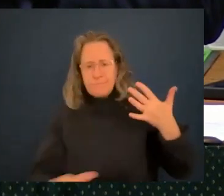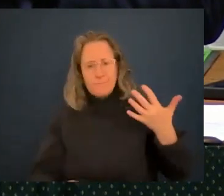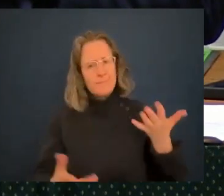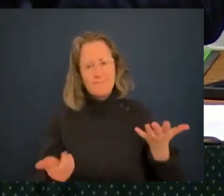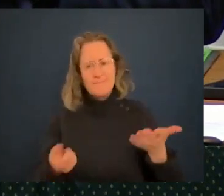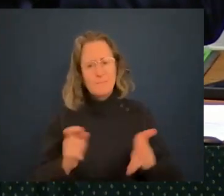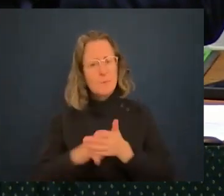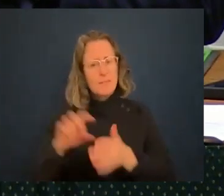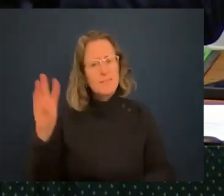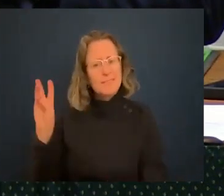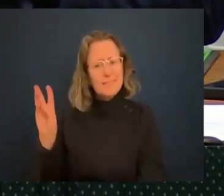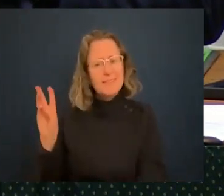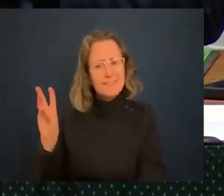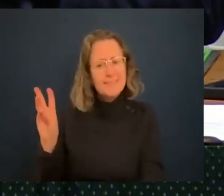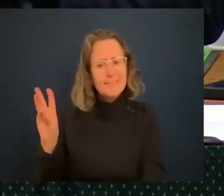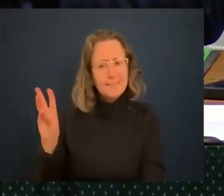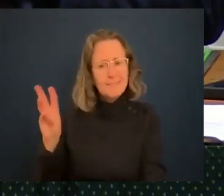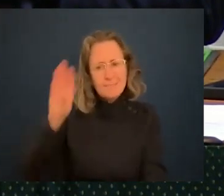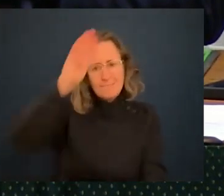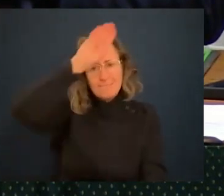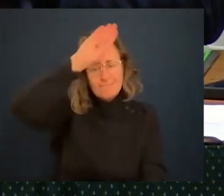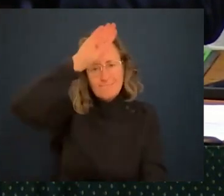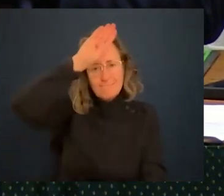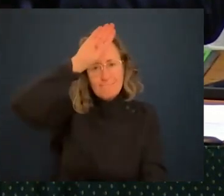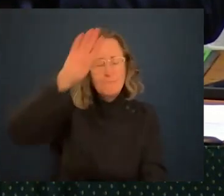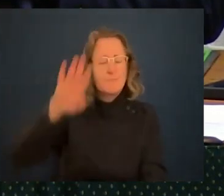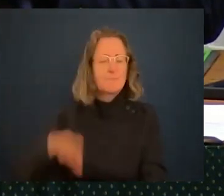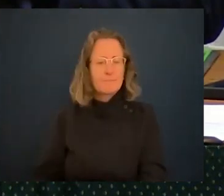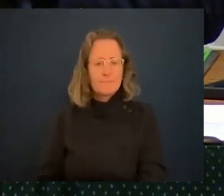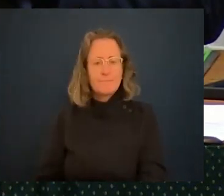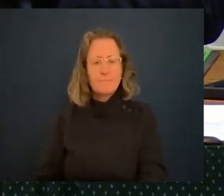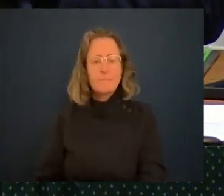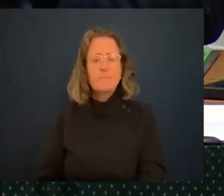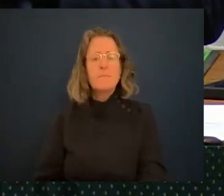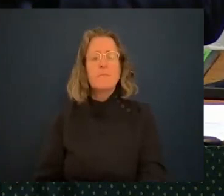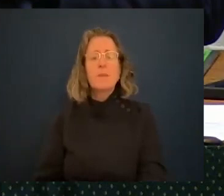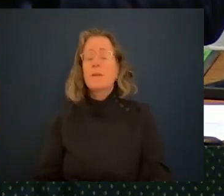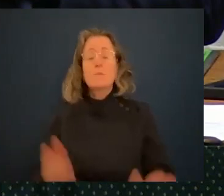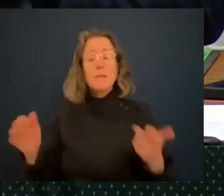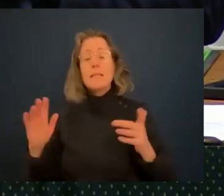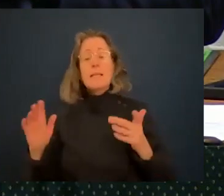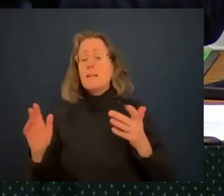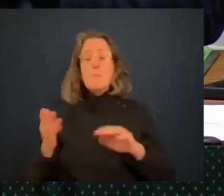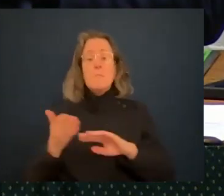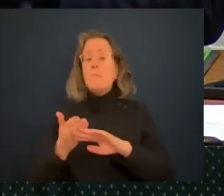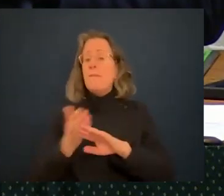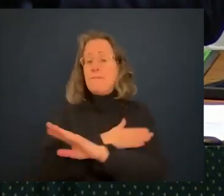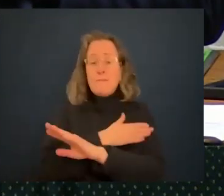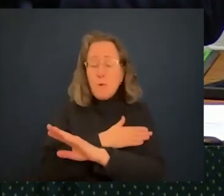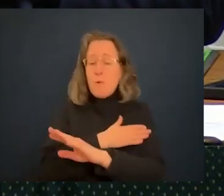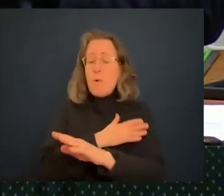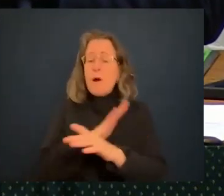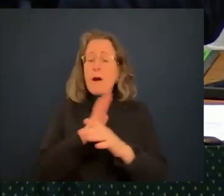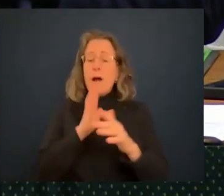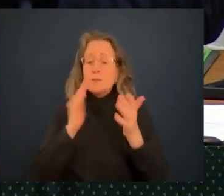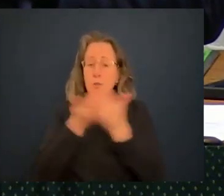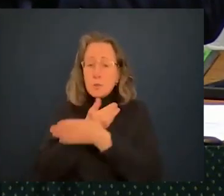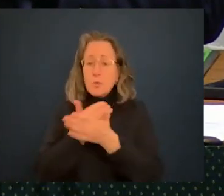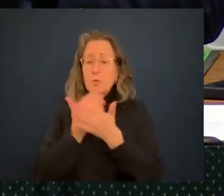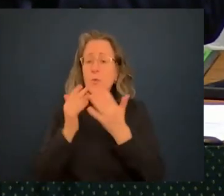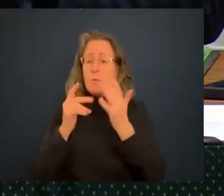the outcomes before we started investigating changes in EMS this is one of the outcomes that I think we